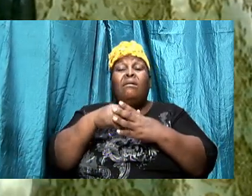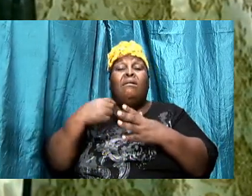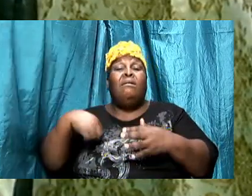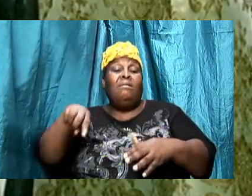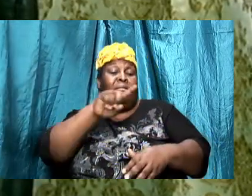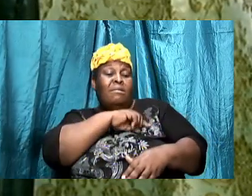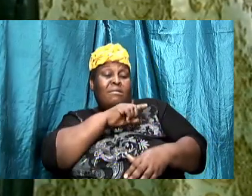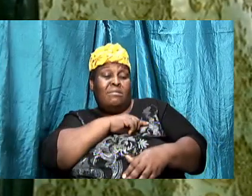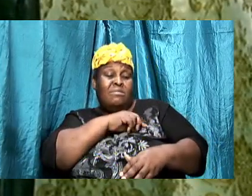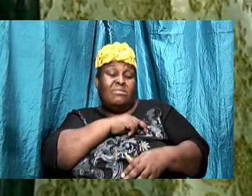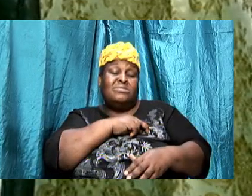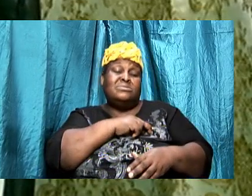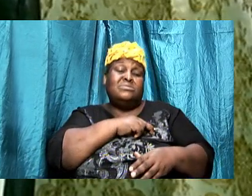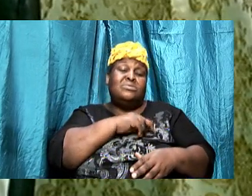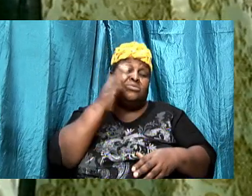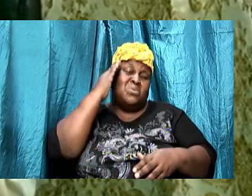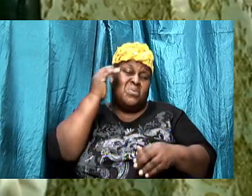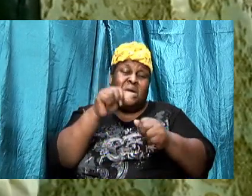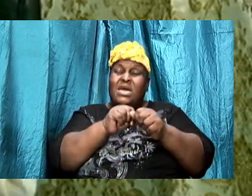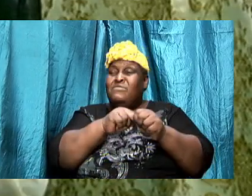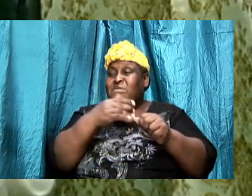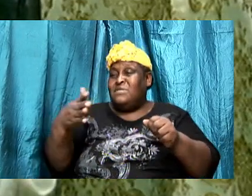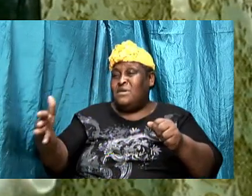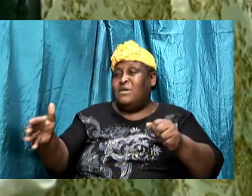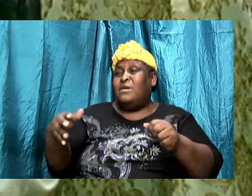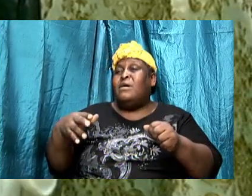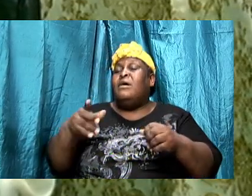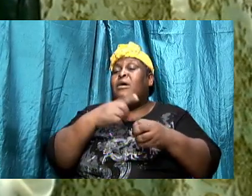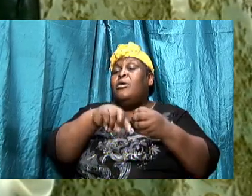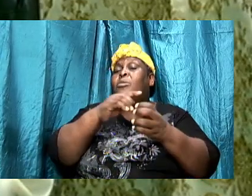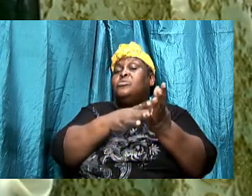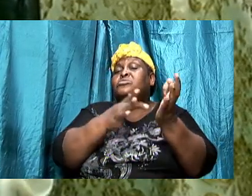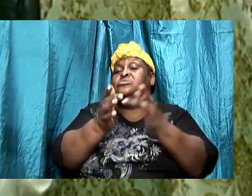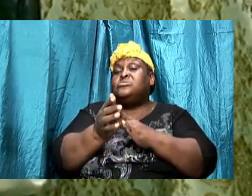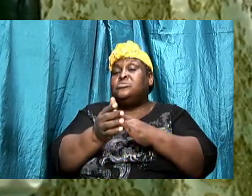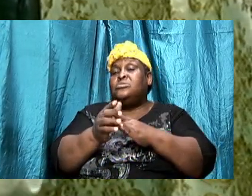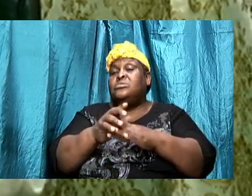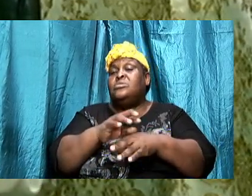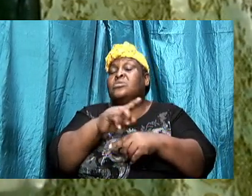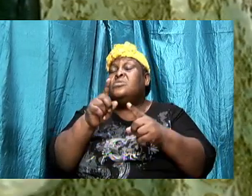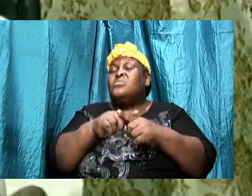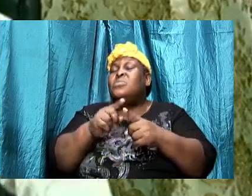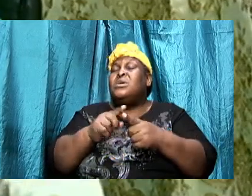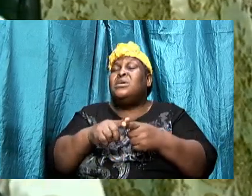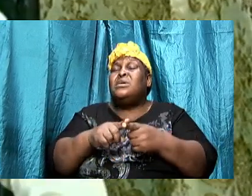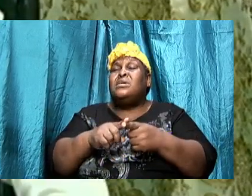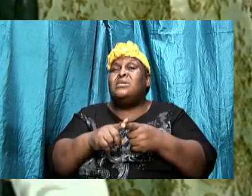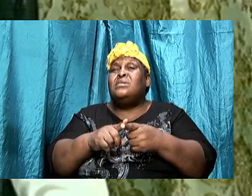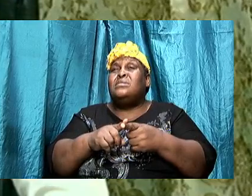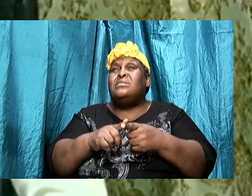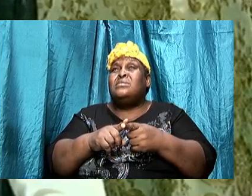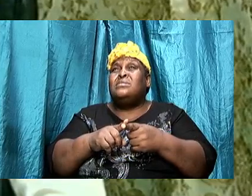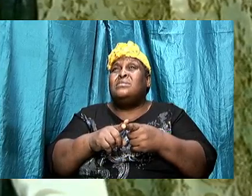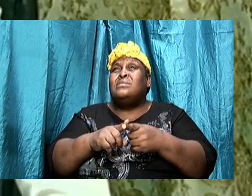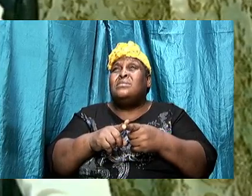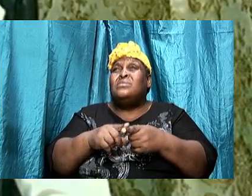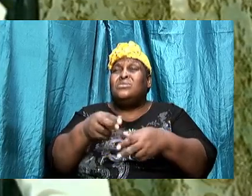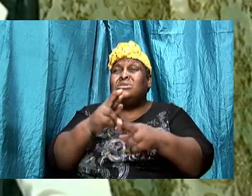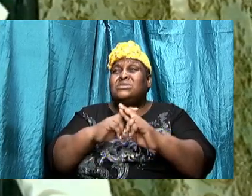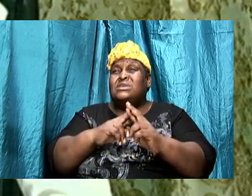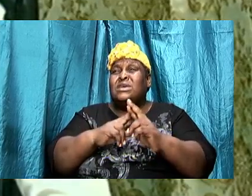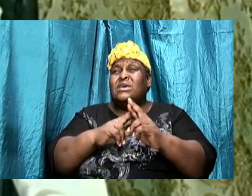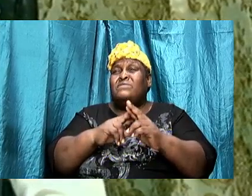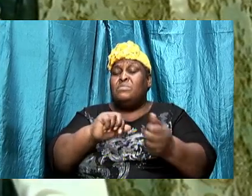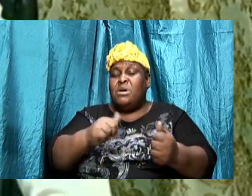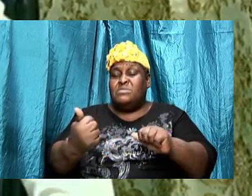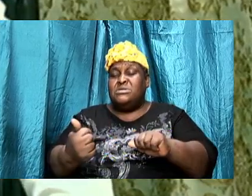so when we actually receive the baptism of the Holy Ghost, what we receive is that same spirit